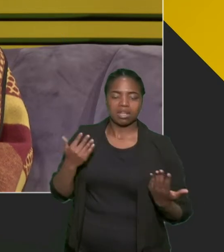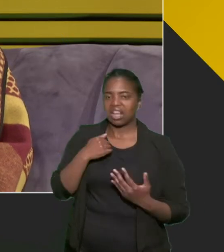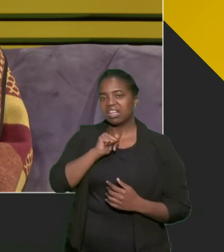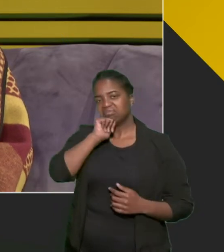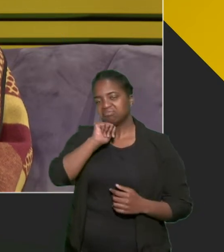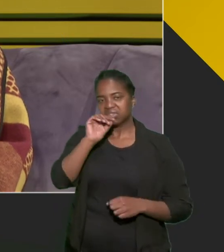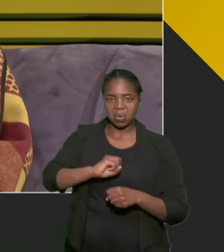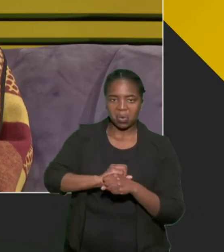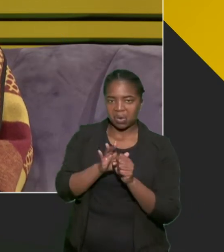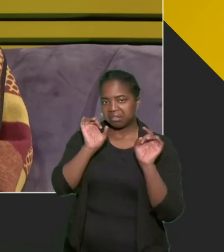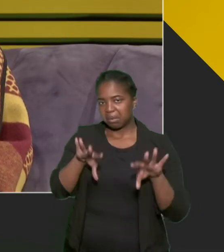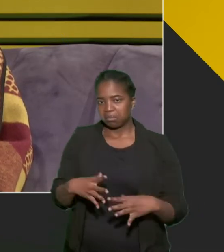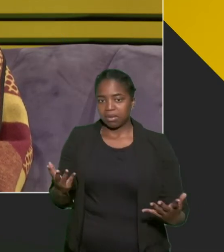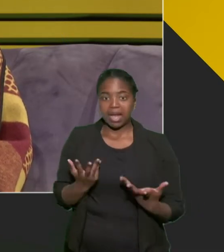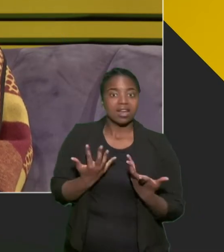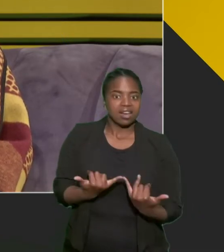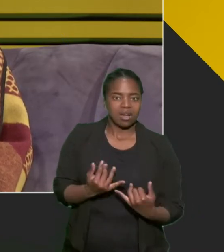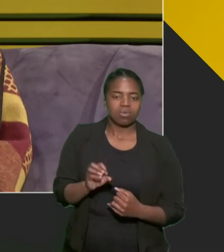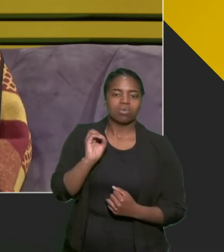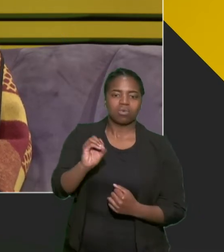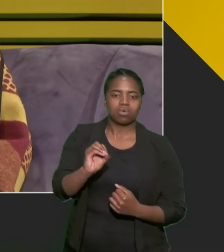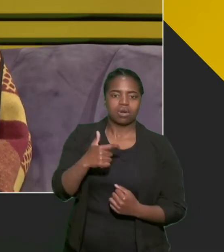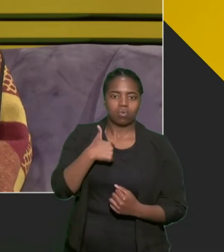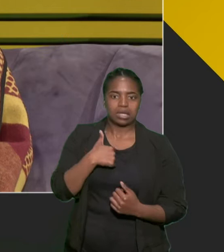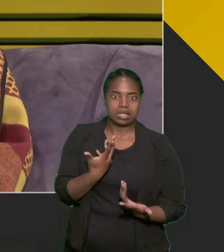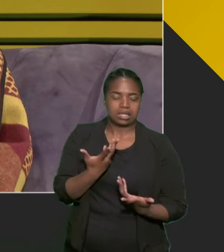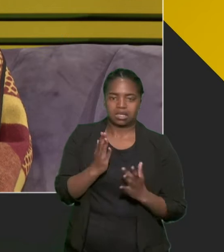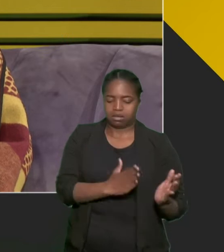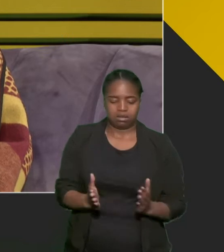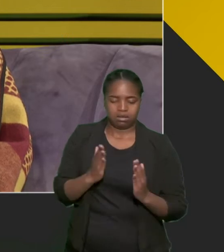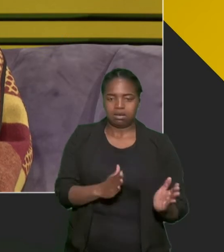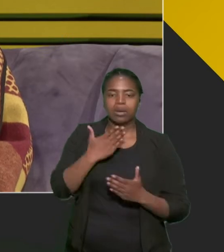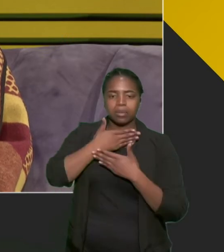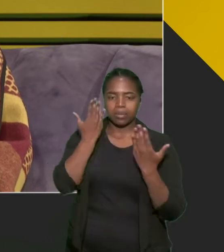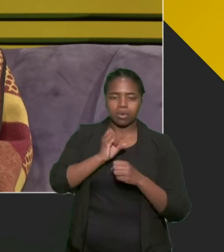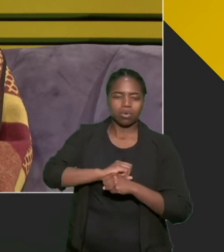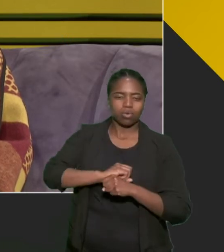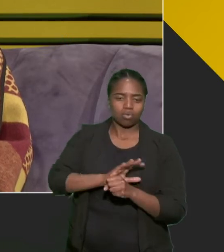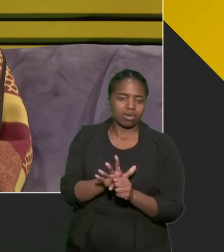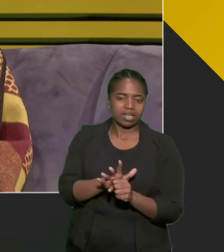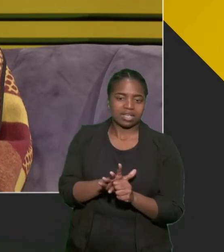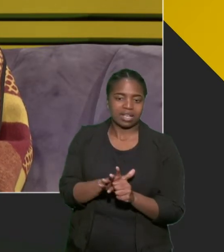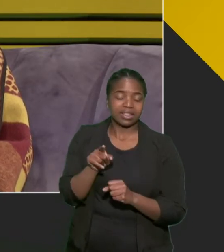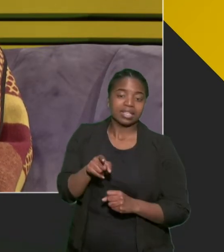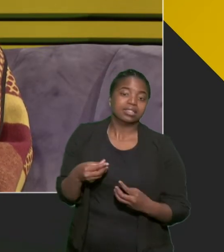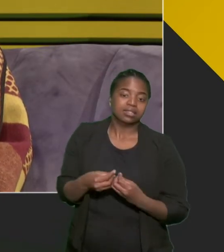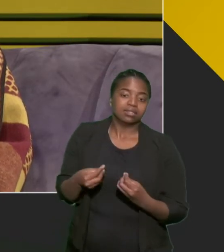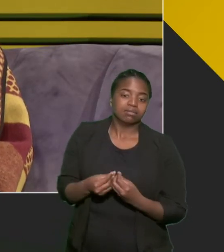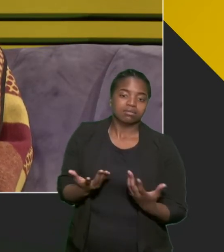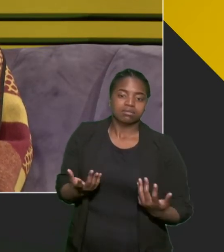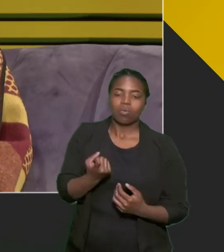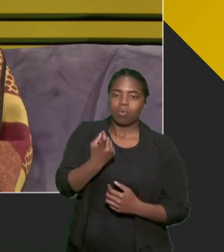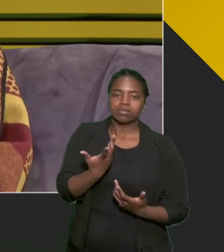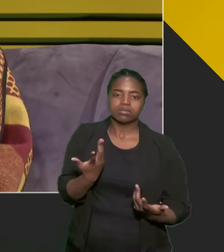by COVID-19, has now become we're very underprepared for COVID-19. So that's what